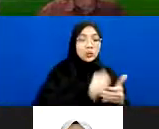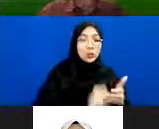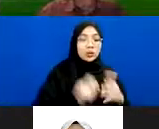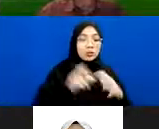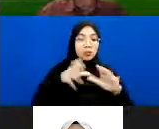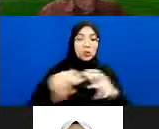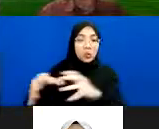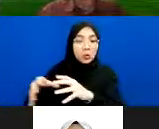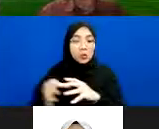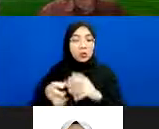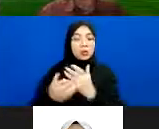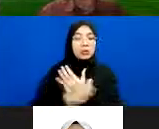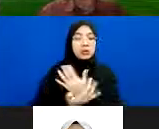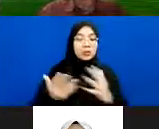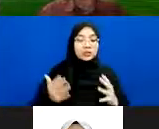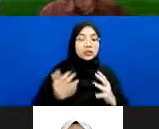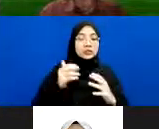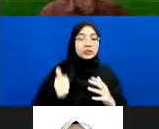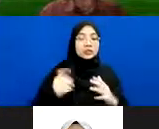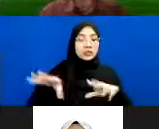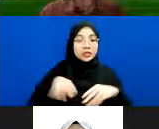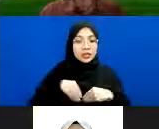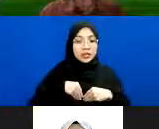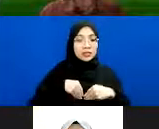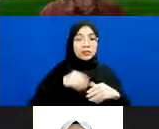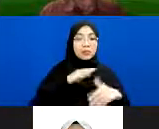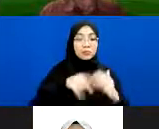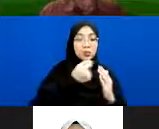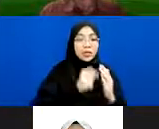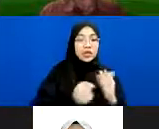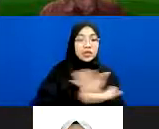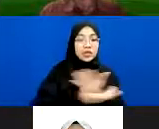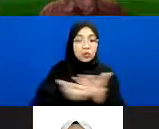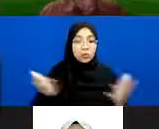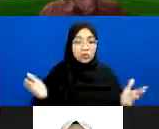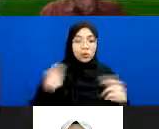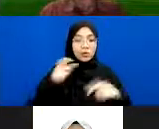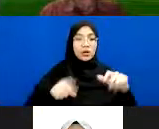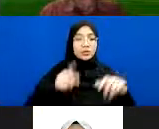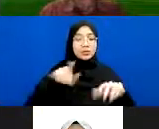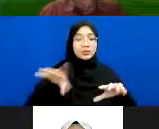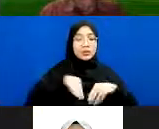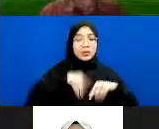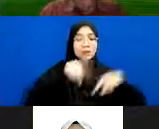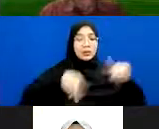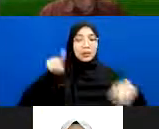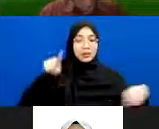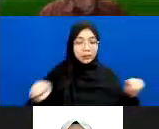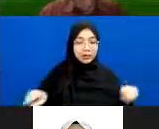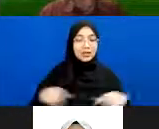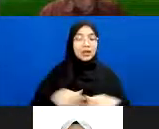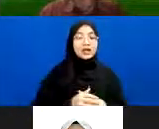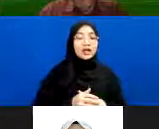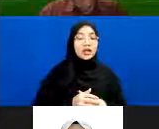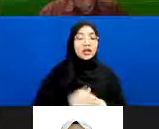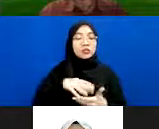and communities to welcome and value everyone, regardless of differences. The